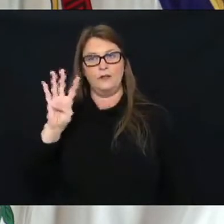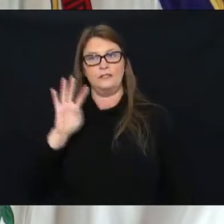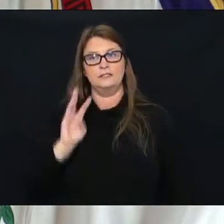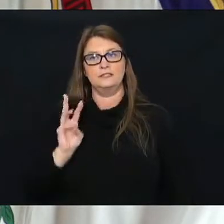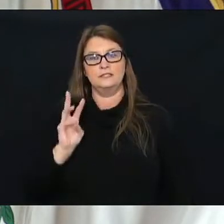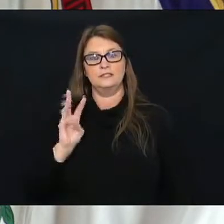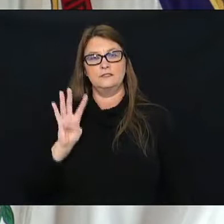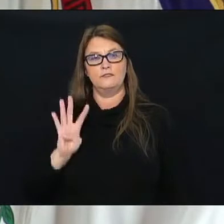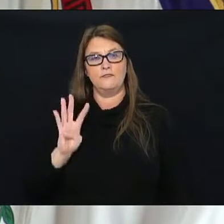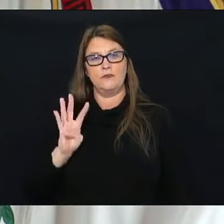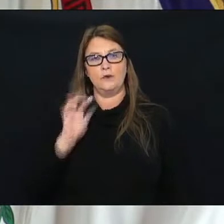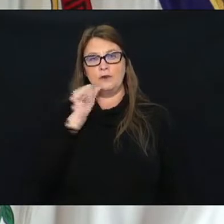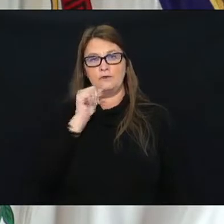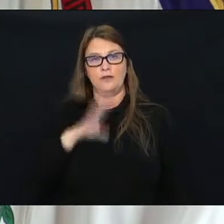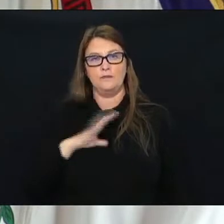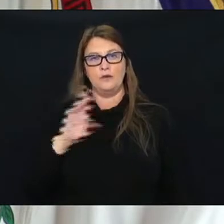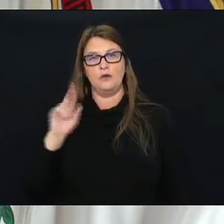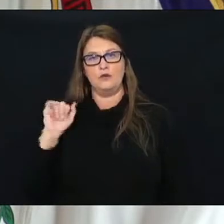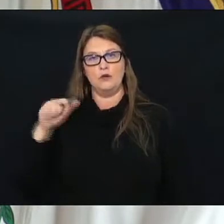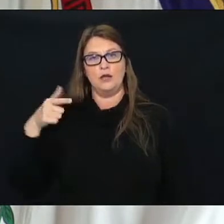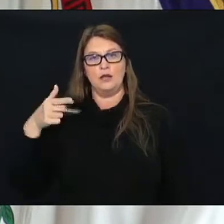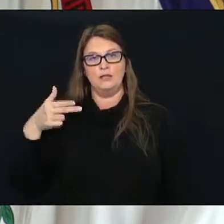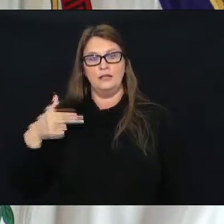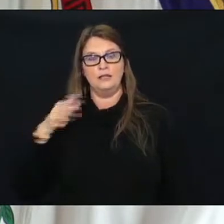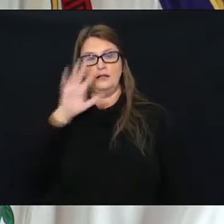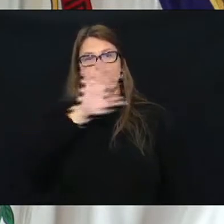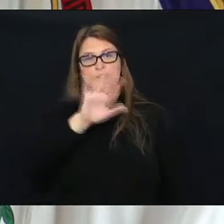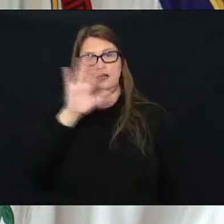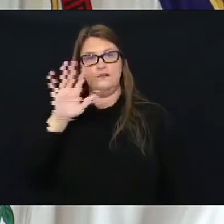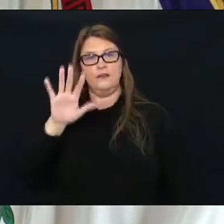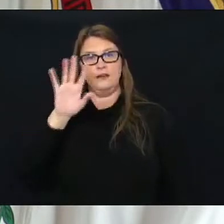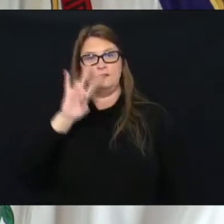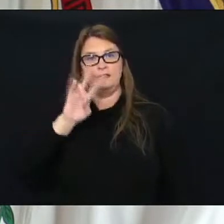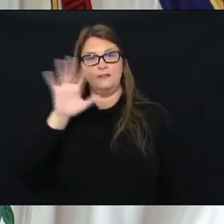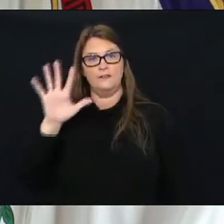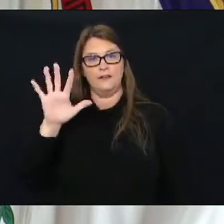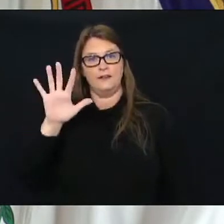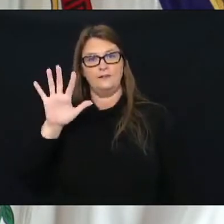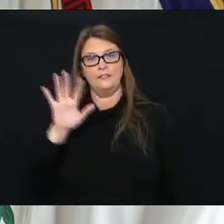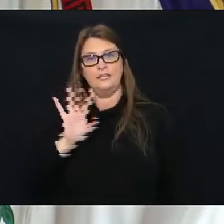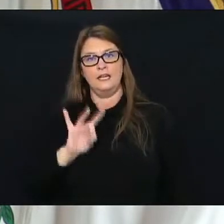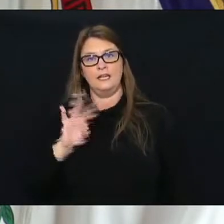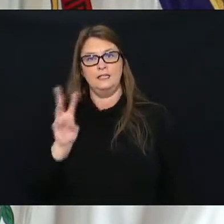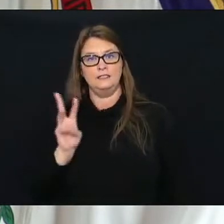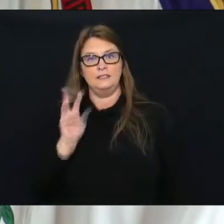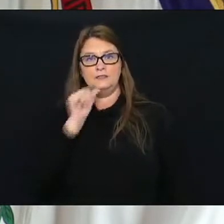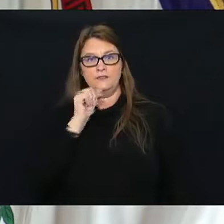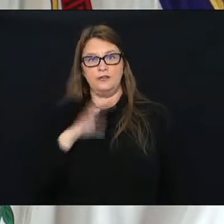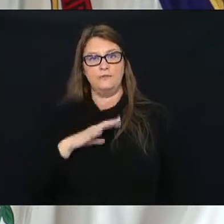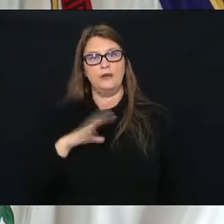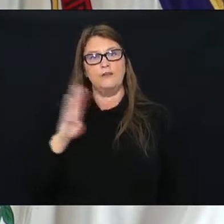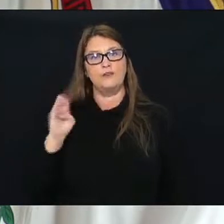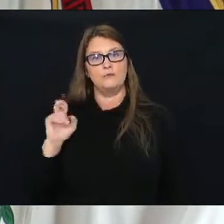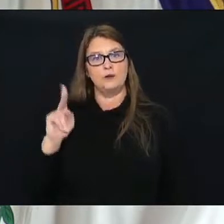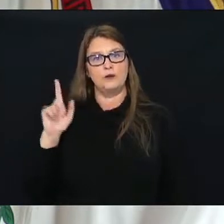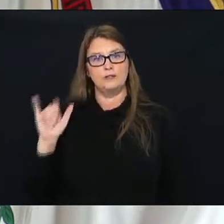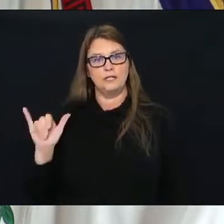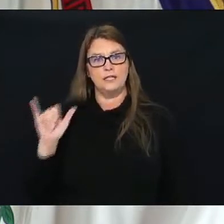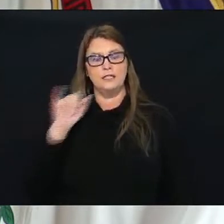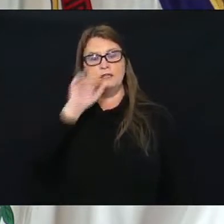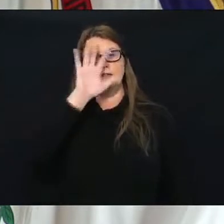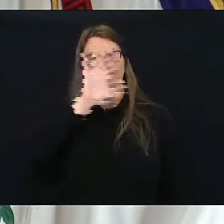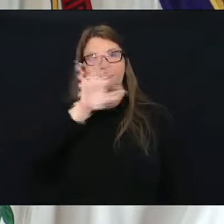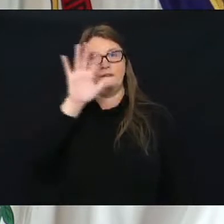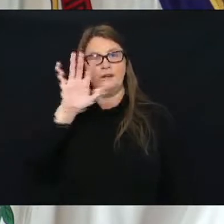a 64-year-old female from Raleigh County. The 5,575th death, an 86-year-old female from Berkeley County.